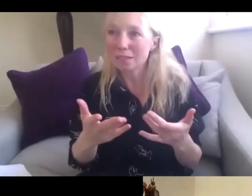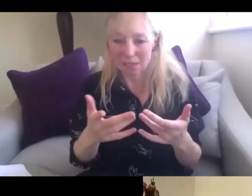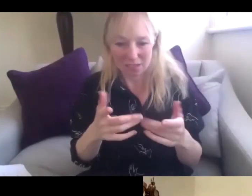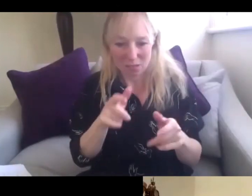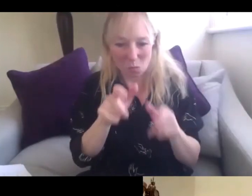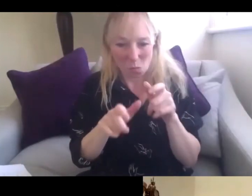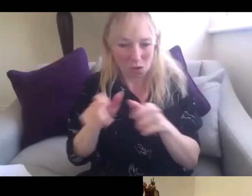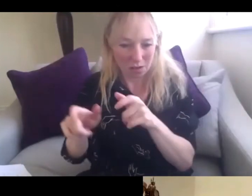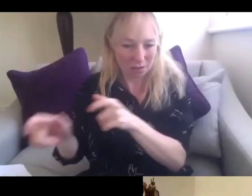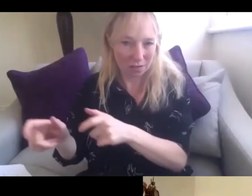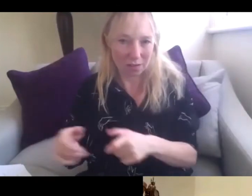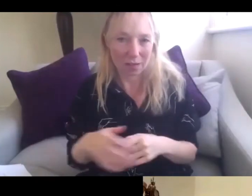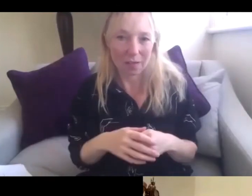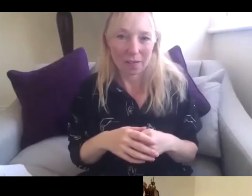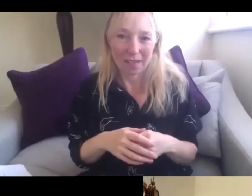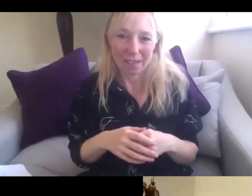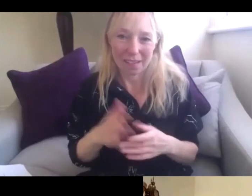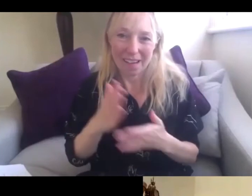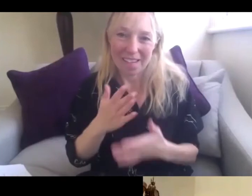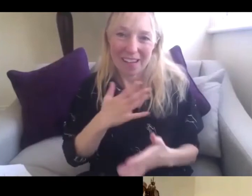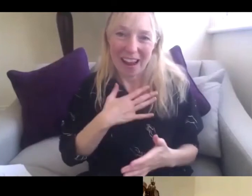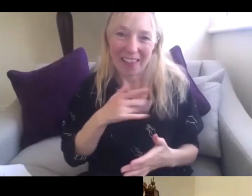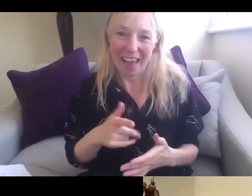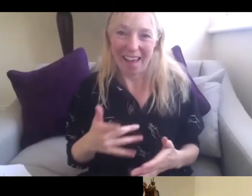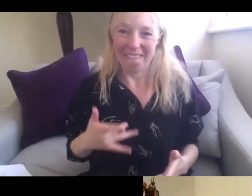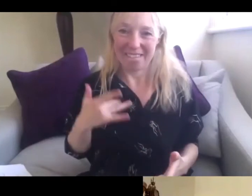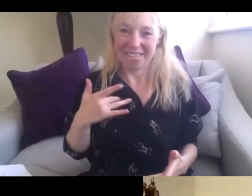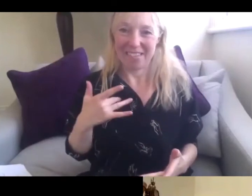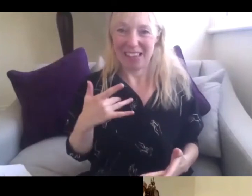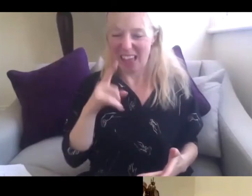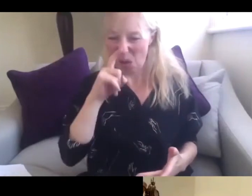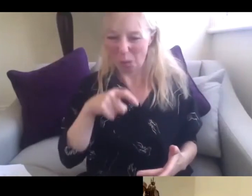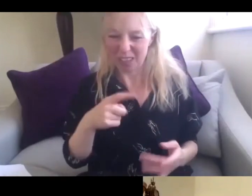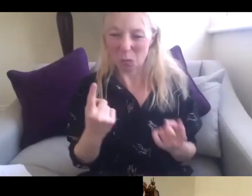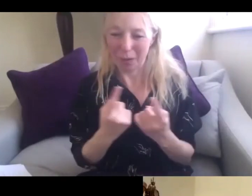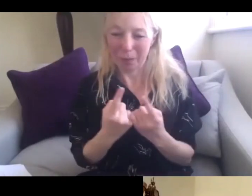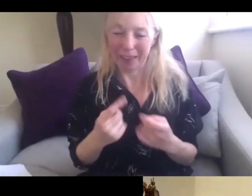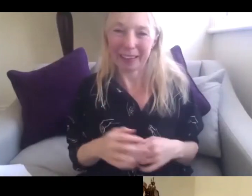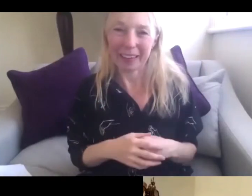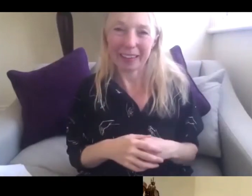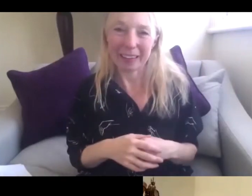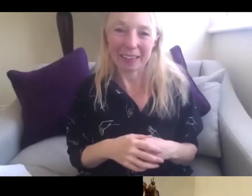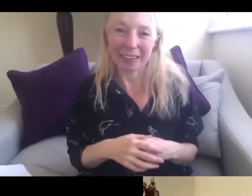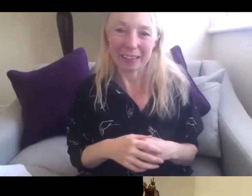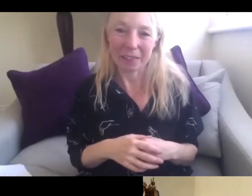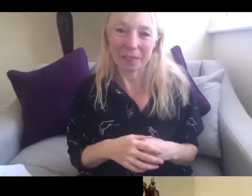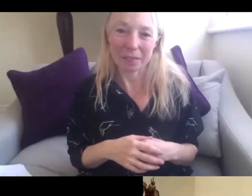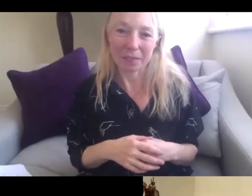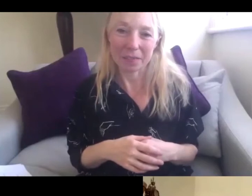another. And I really liked that because it made me feel like a witch or something. And then I wrote on and